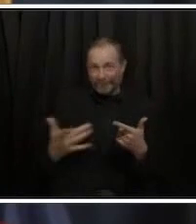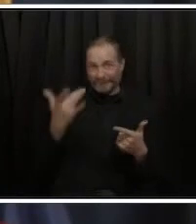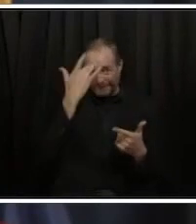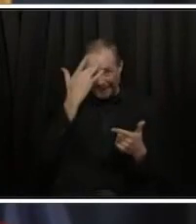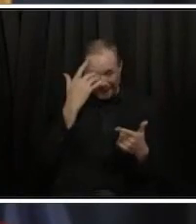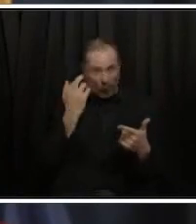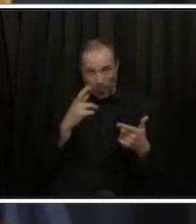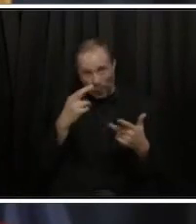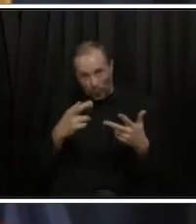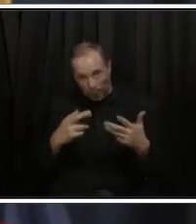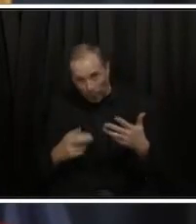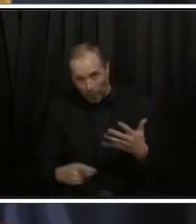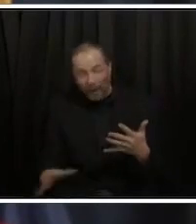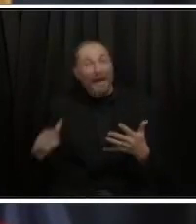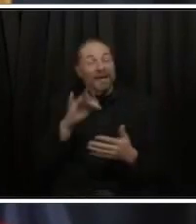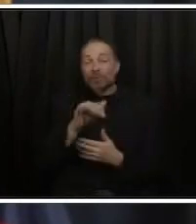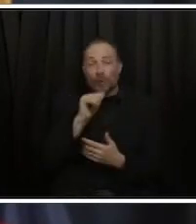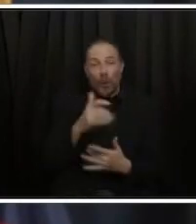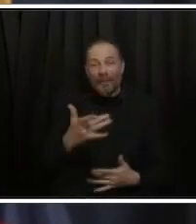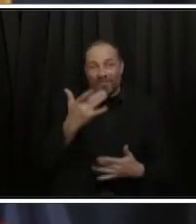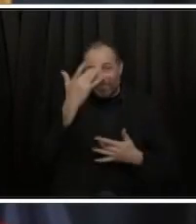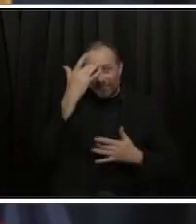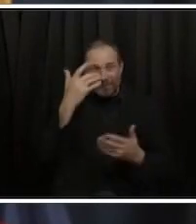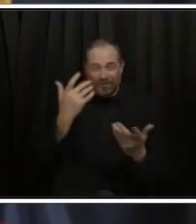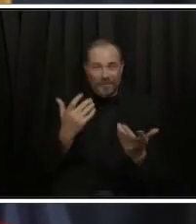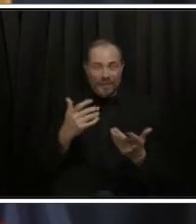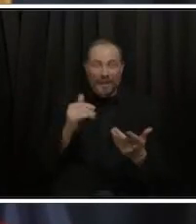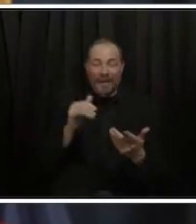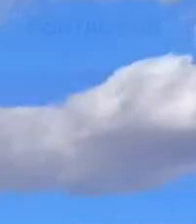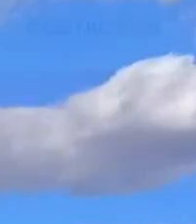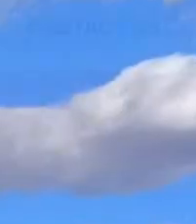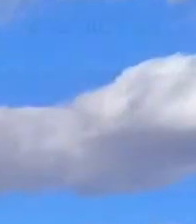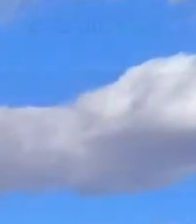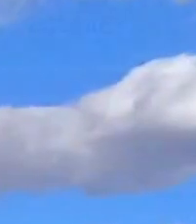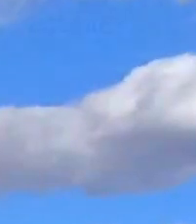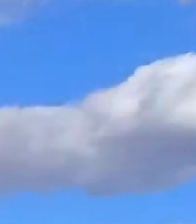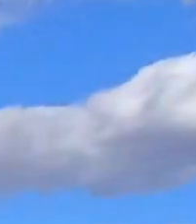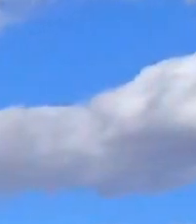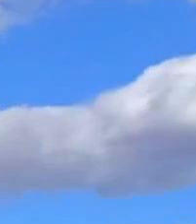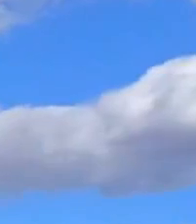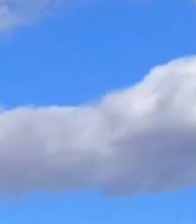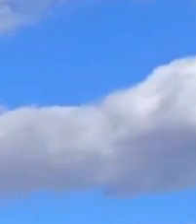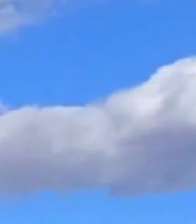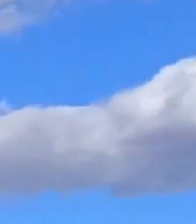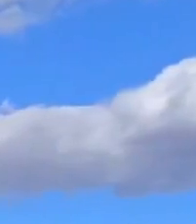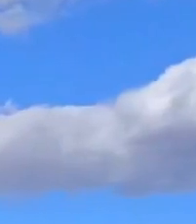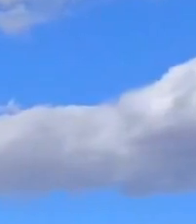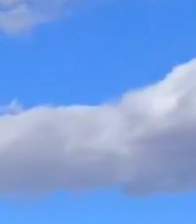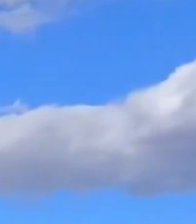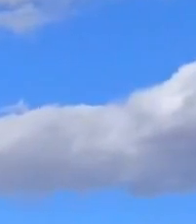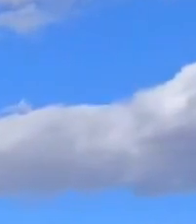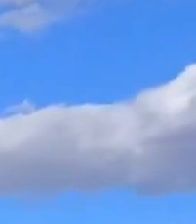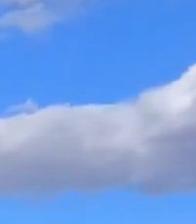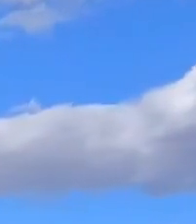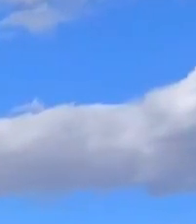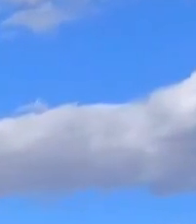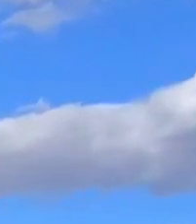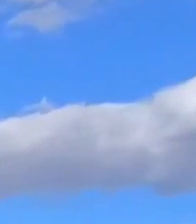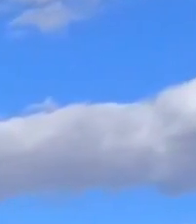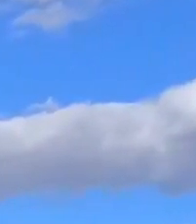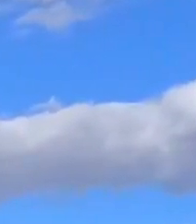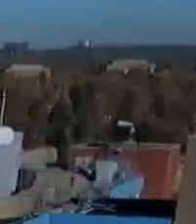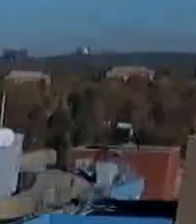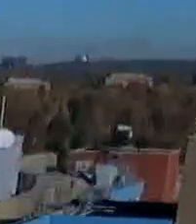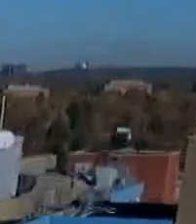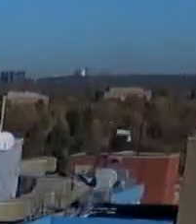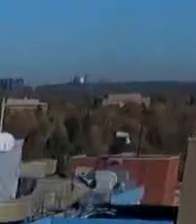get vaccinated, you're probably going to encounter this virus and you could get very ill. One positive sign today in the fight against COVID